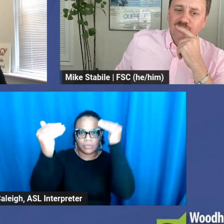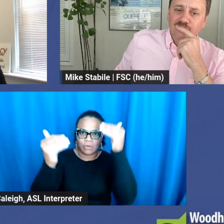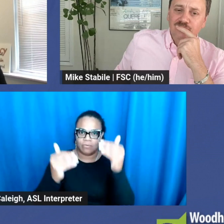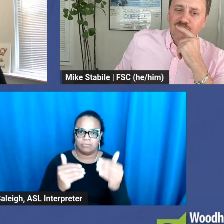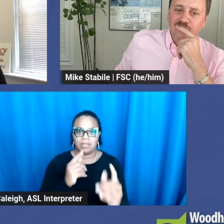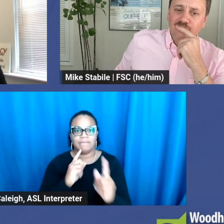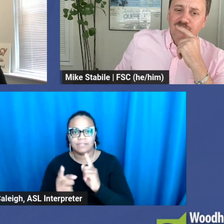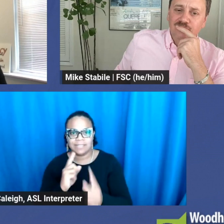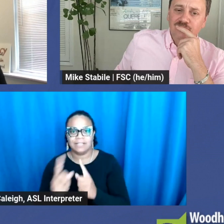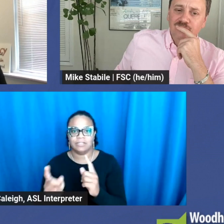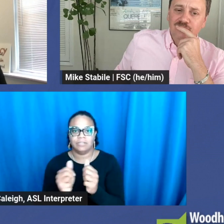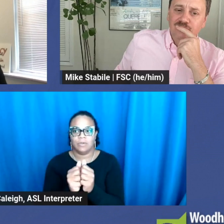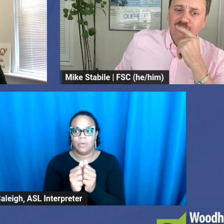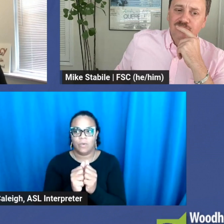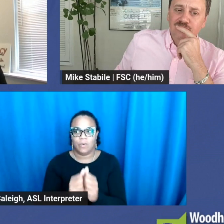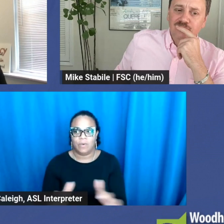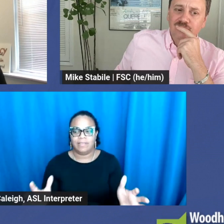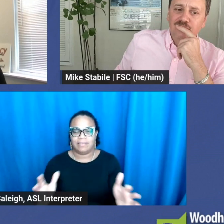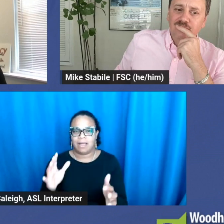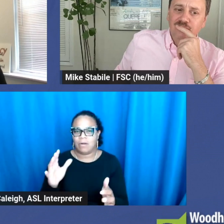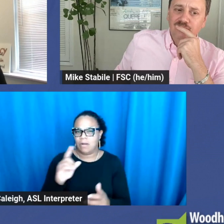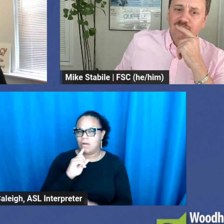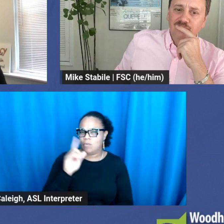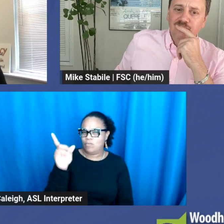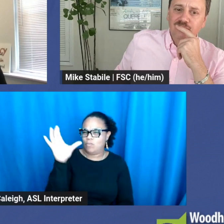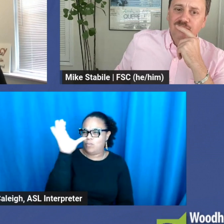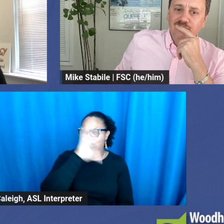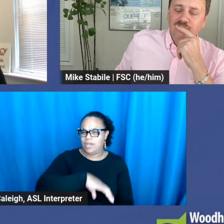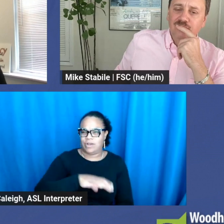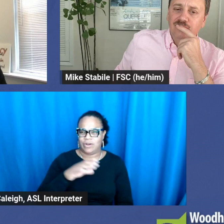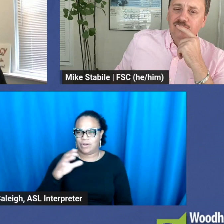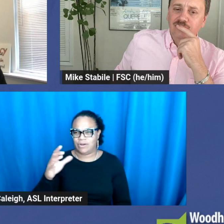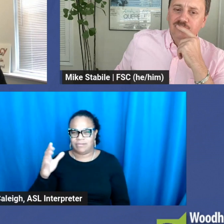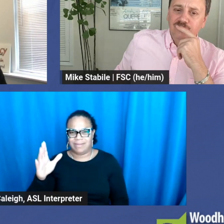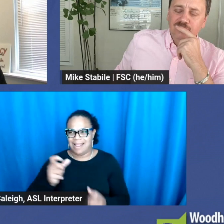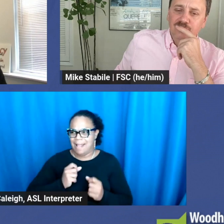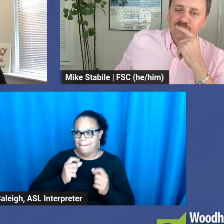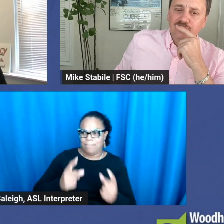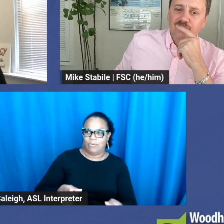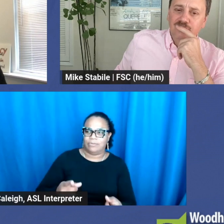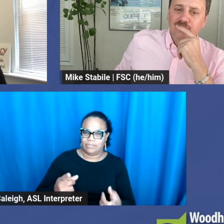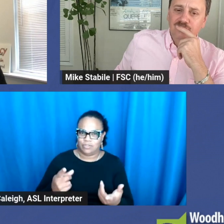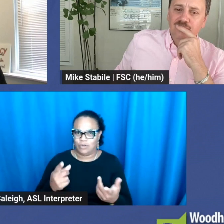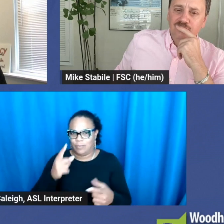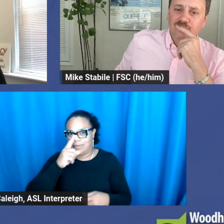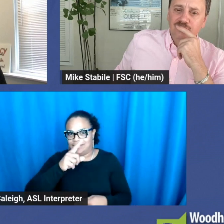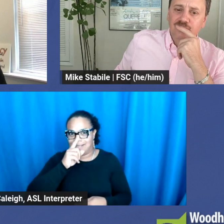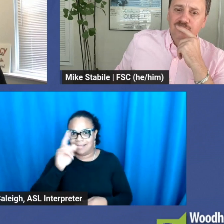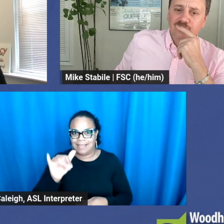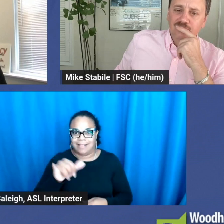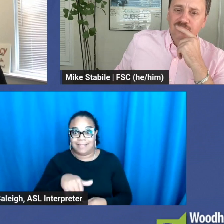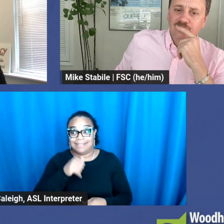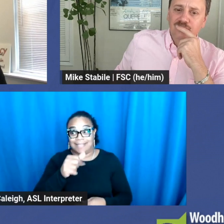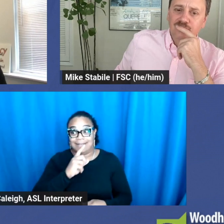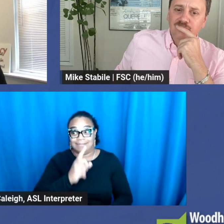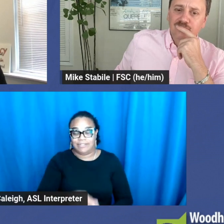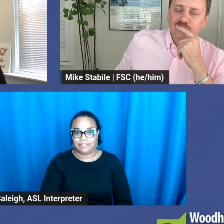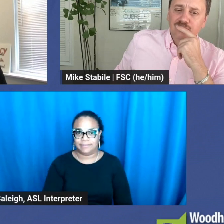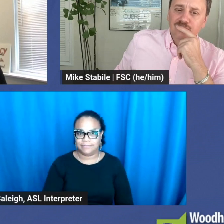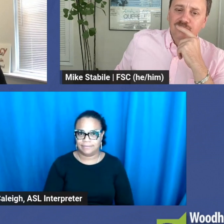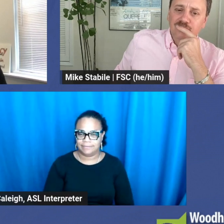sort of bizarre, moralistic, puritanical impulse to just pretend that they don't exist.